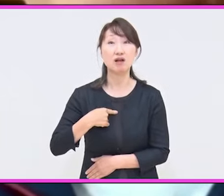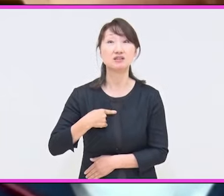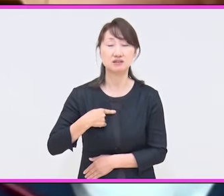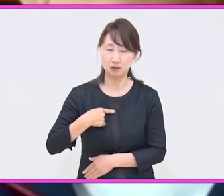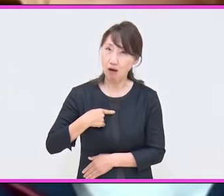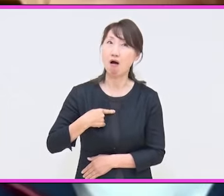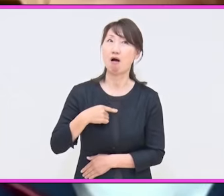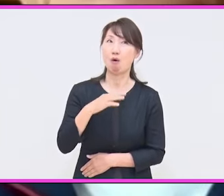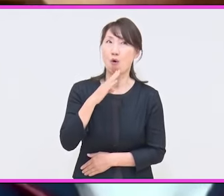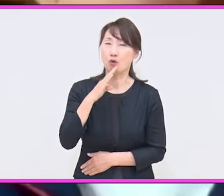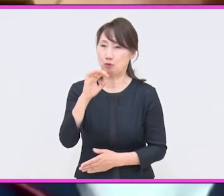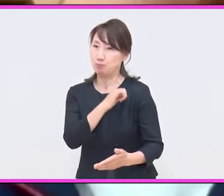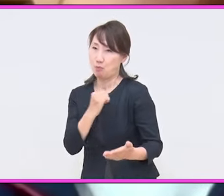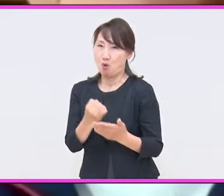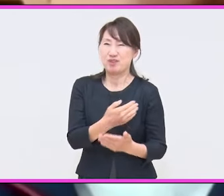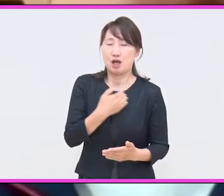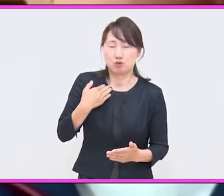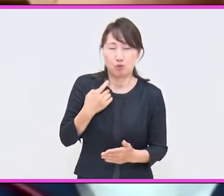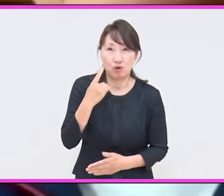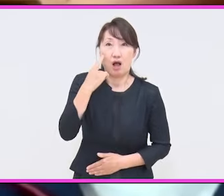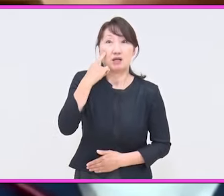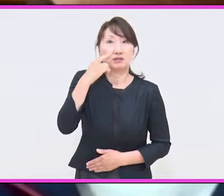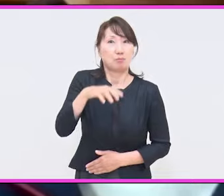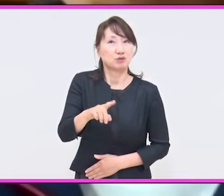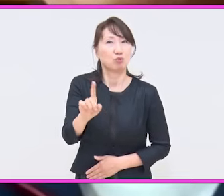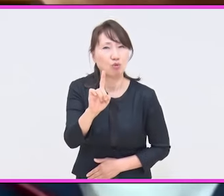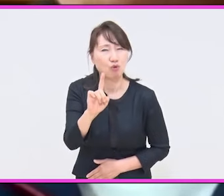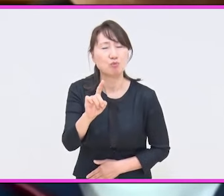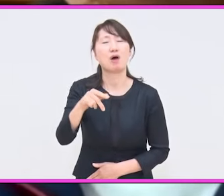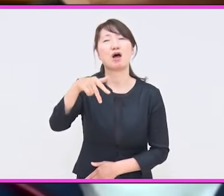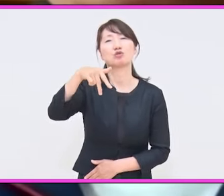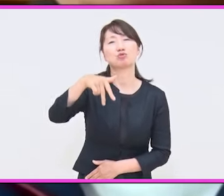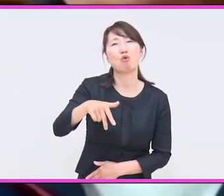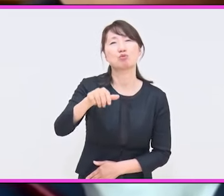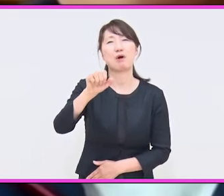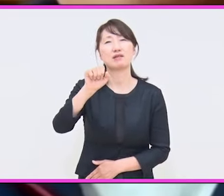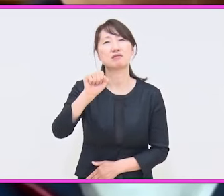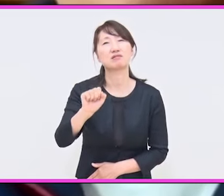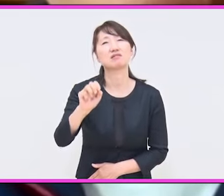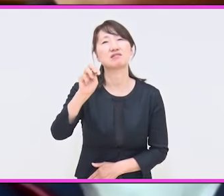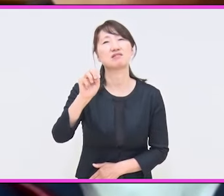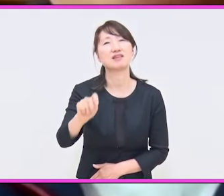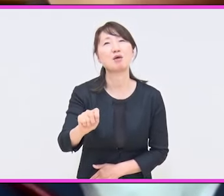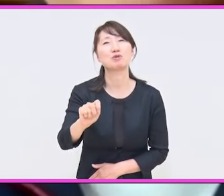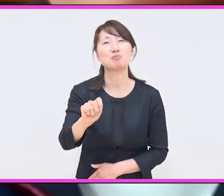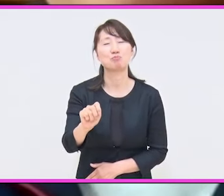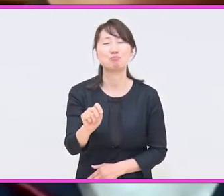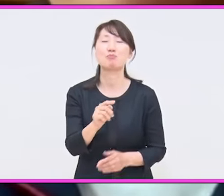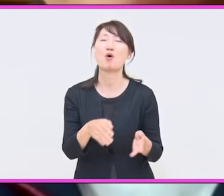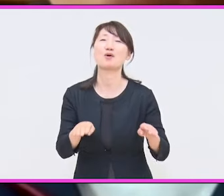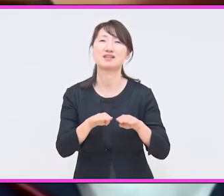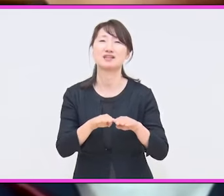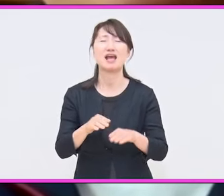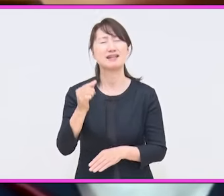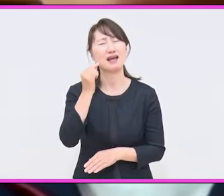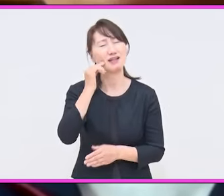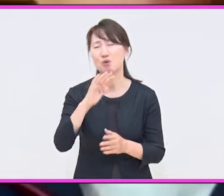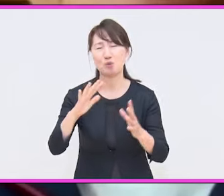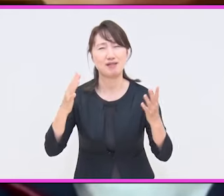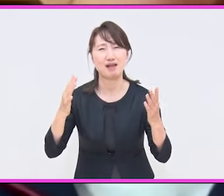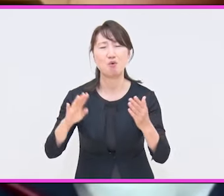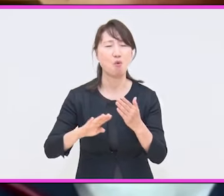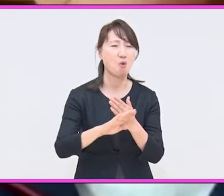feel that I could achieve things, that nothing was impossible, and that I really was as good